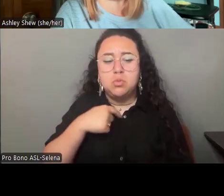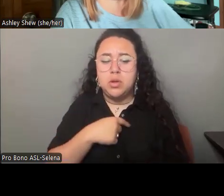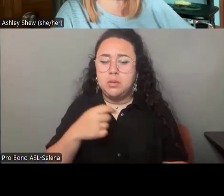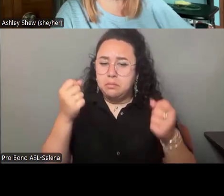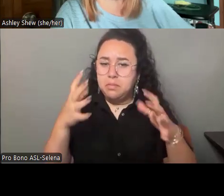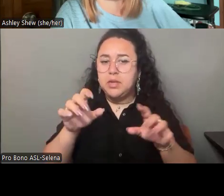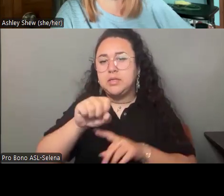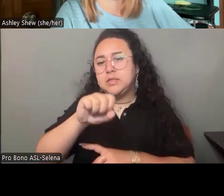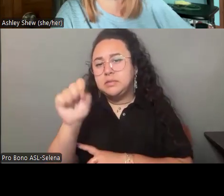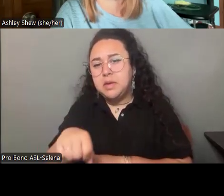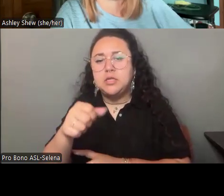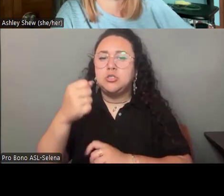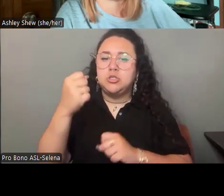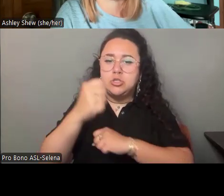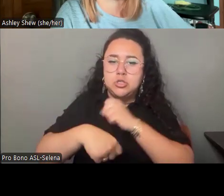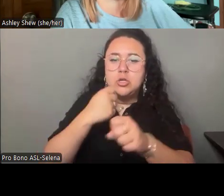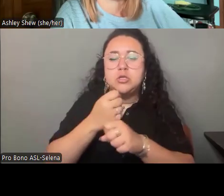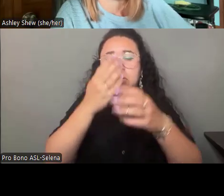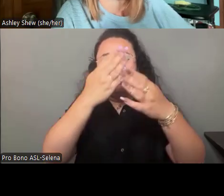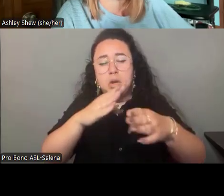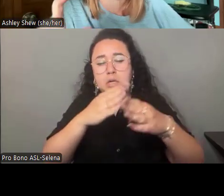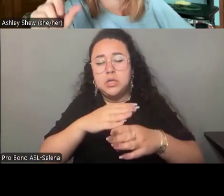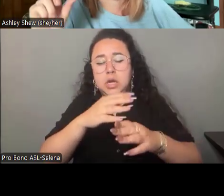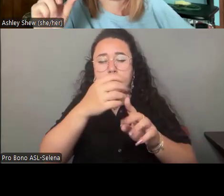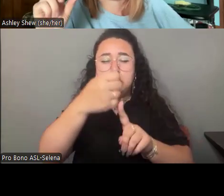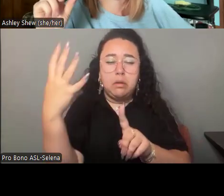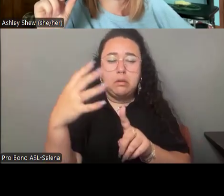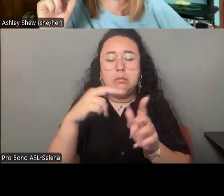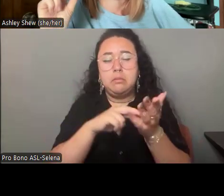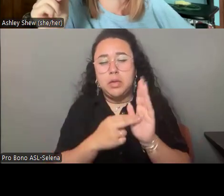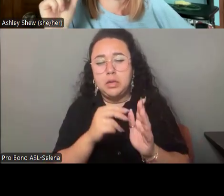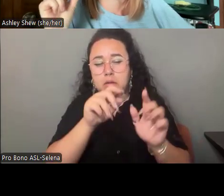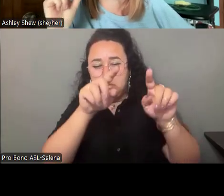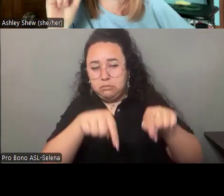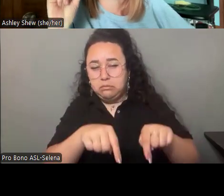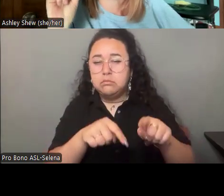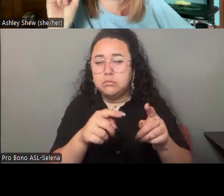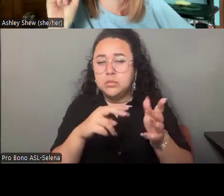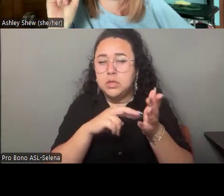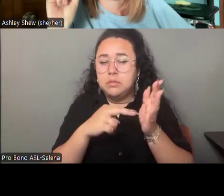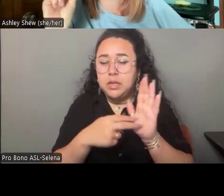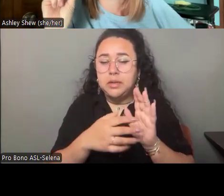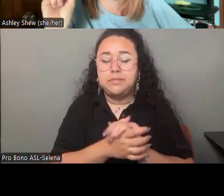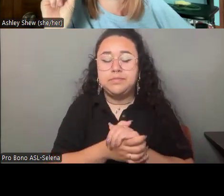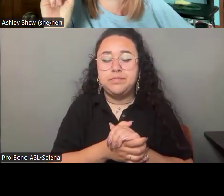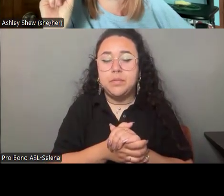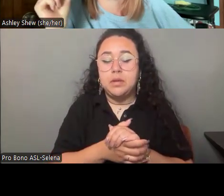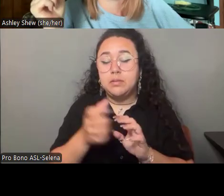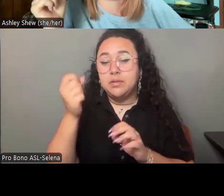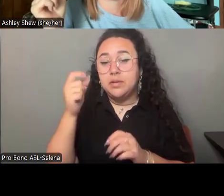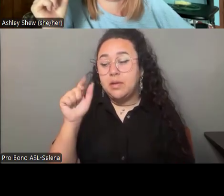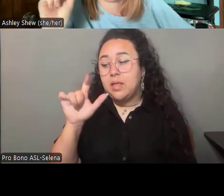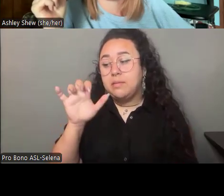down every component of this particular definition. But this idea of that ableism represents